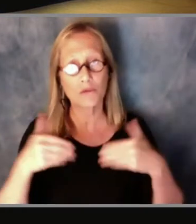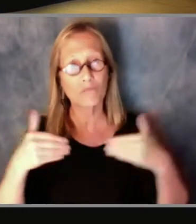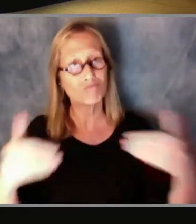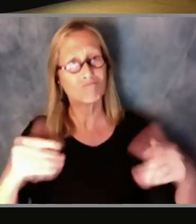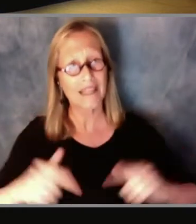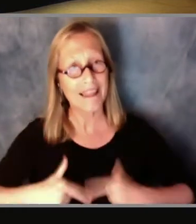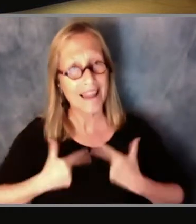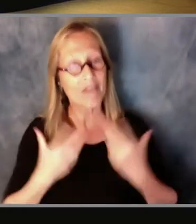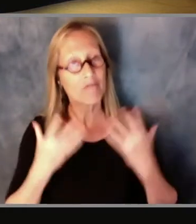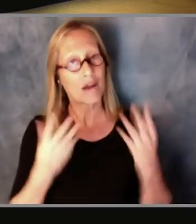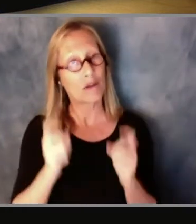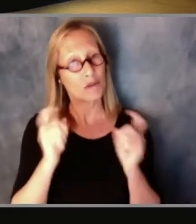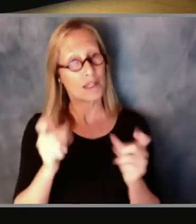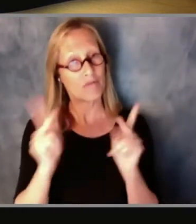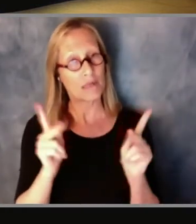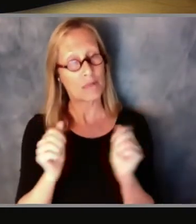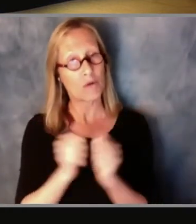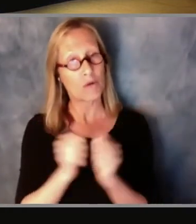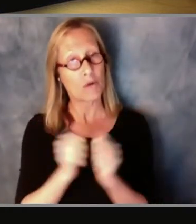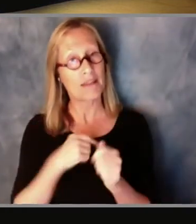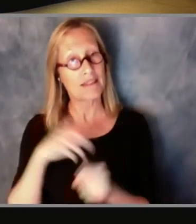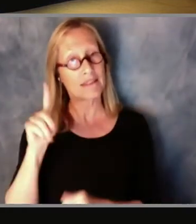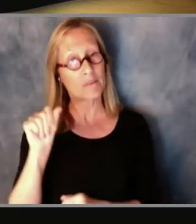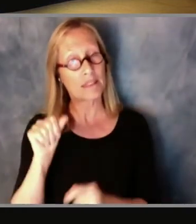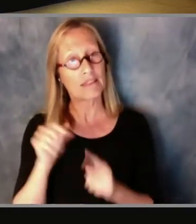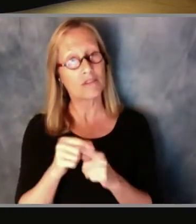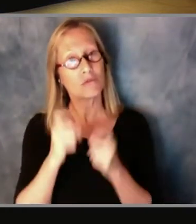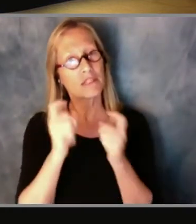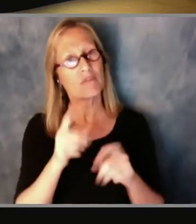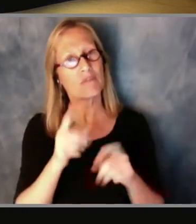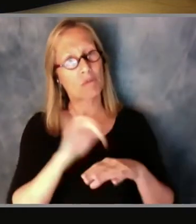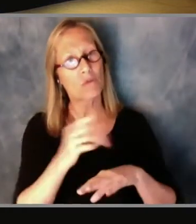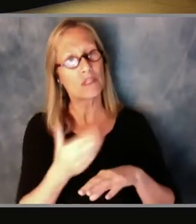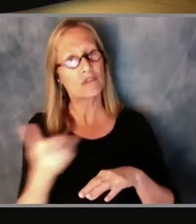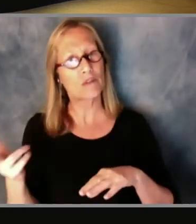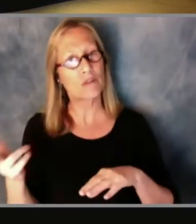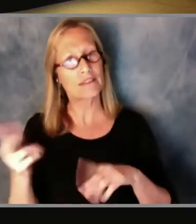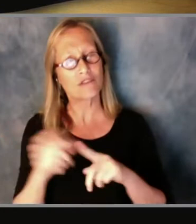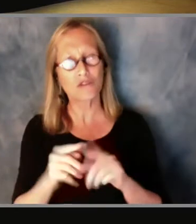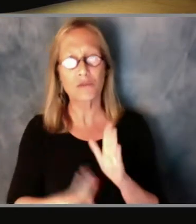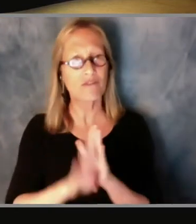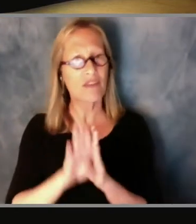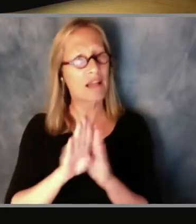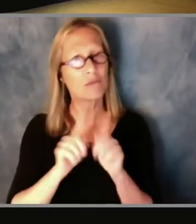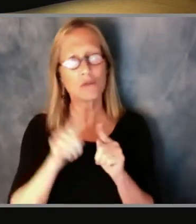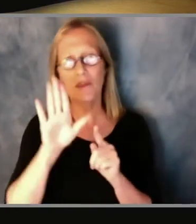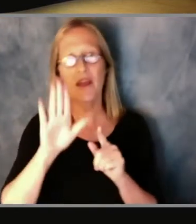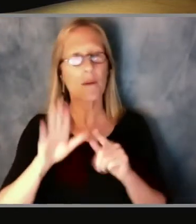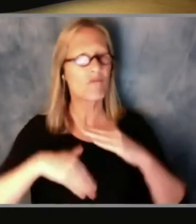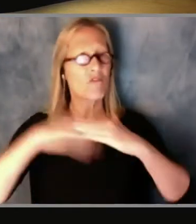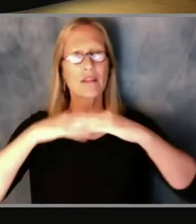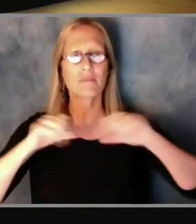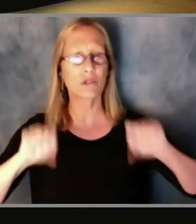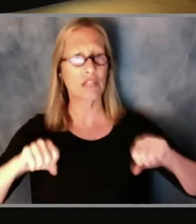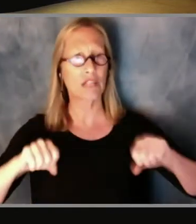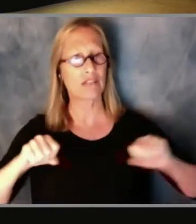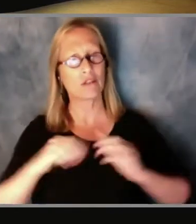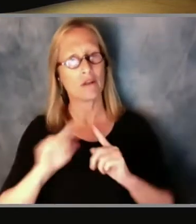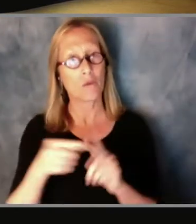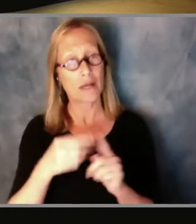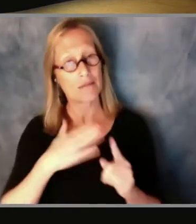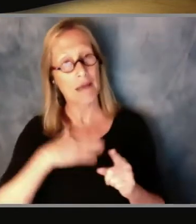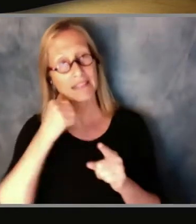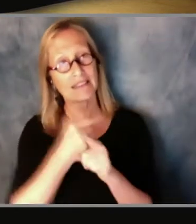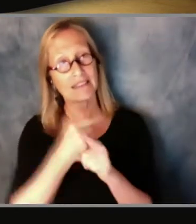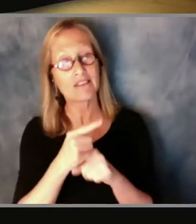with disabilities the resources to develop themselves to the fullest potential. When my sister lived on Maui, she worked